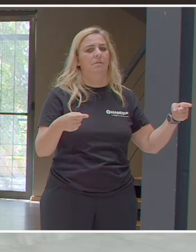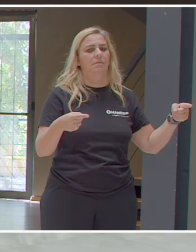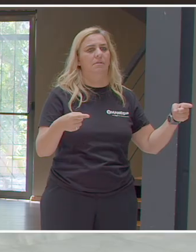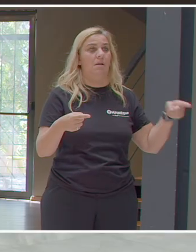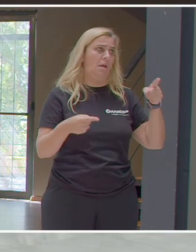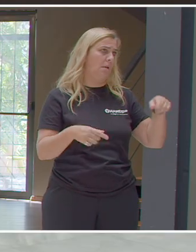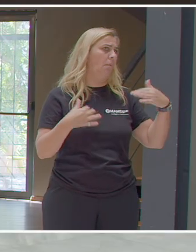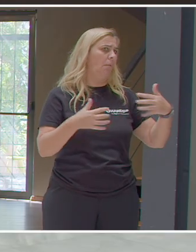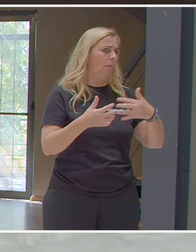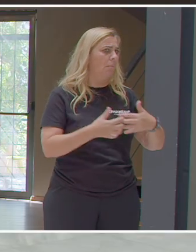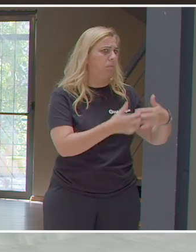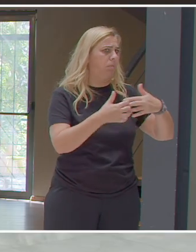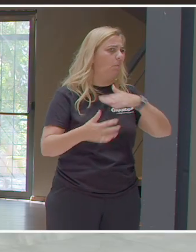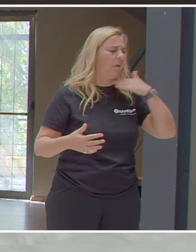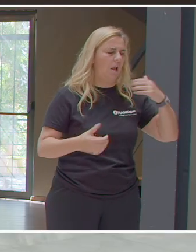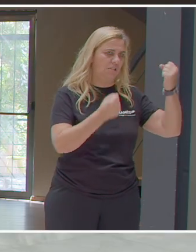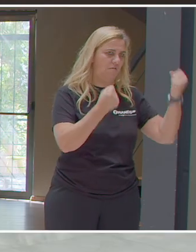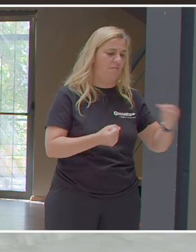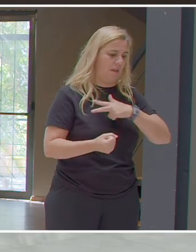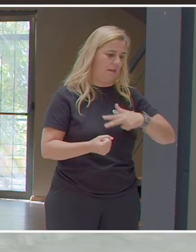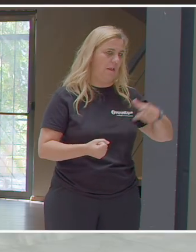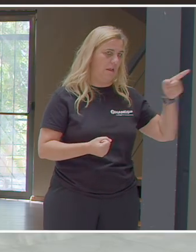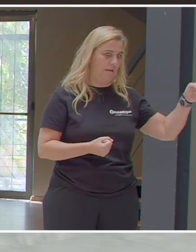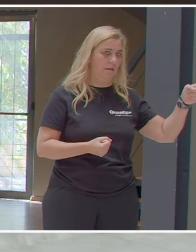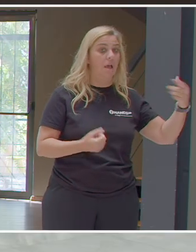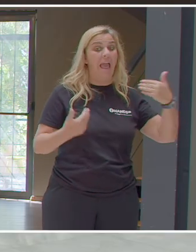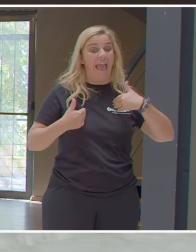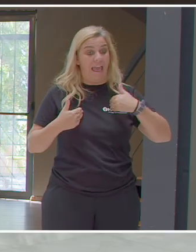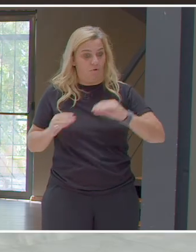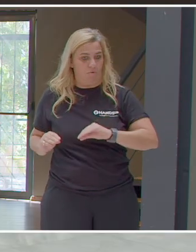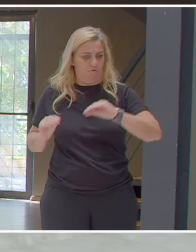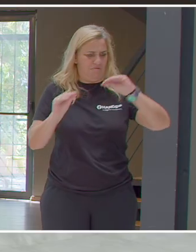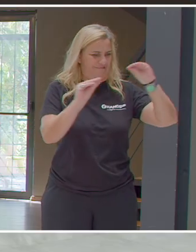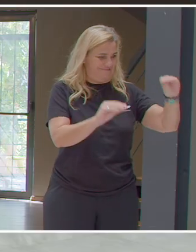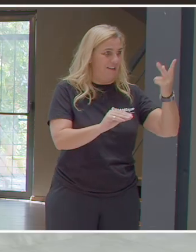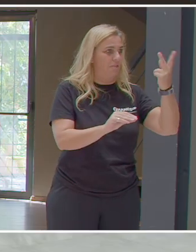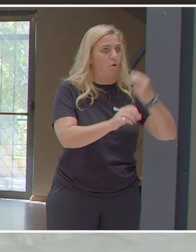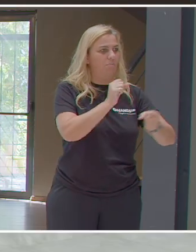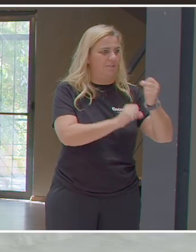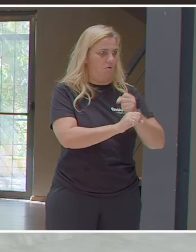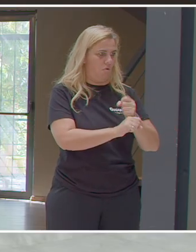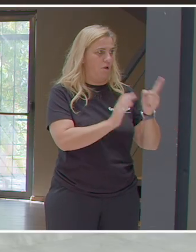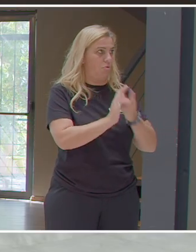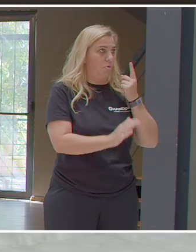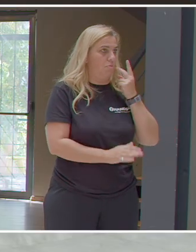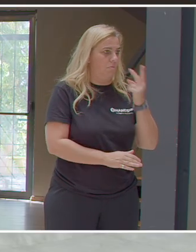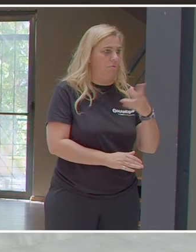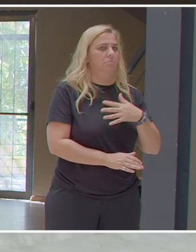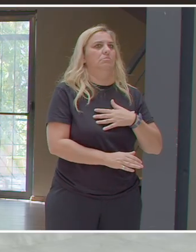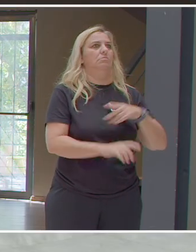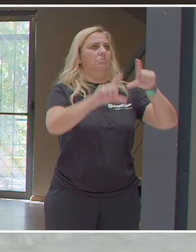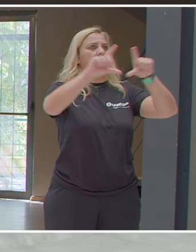meat industry. And actually, I moved there 2.5 years ago, and the first thing I saw was this big